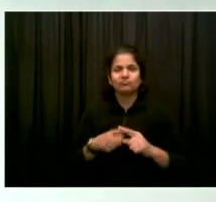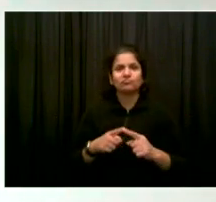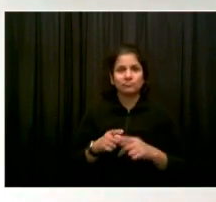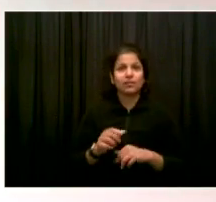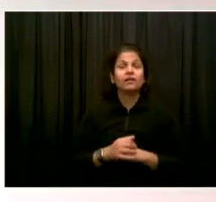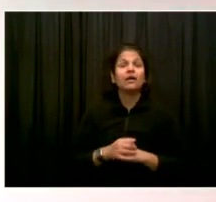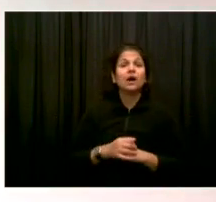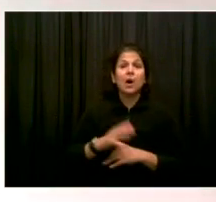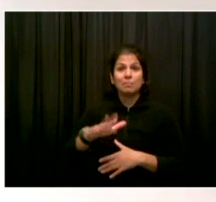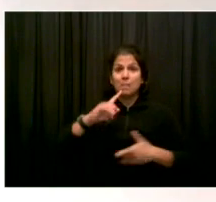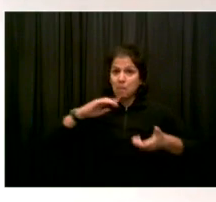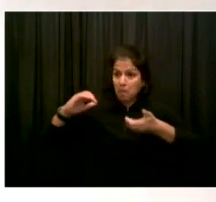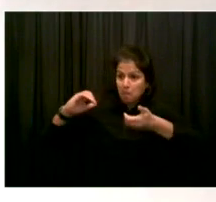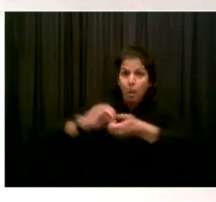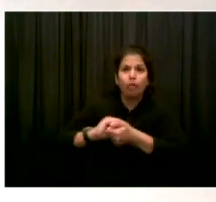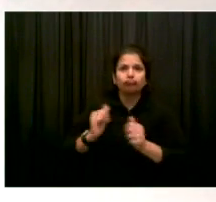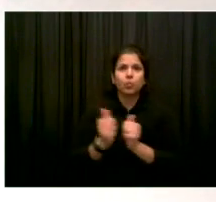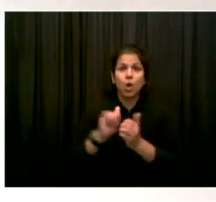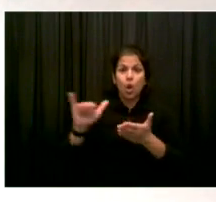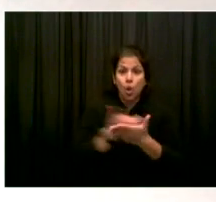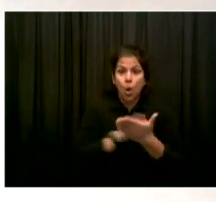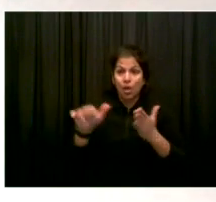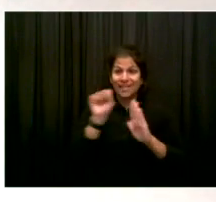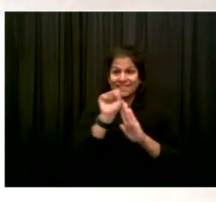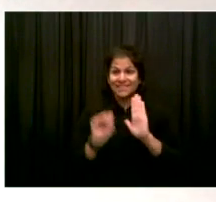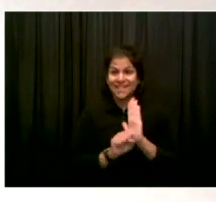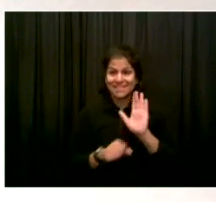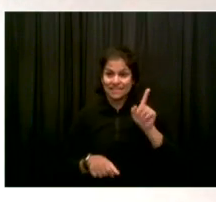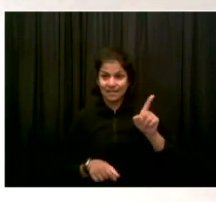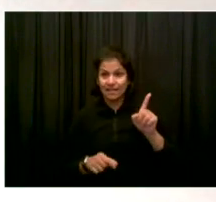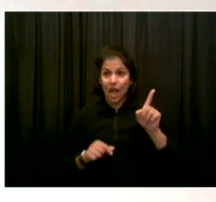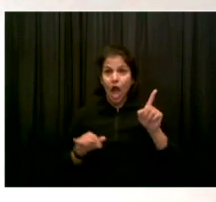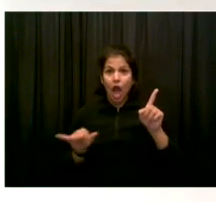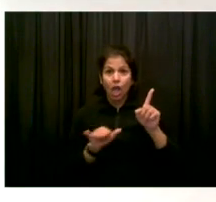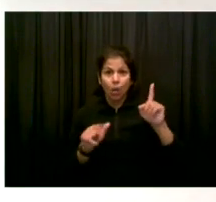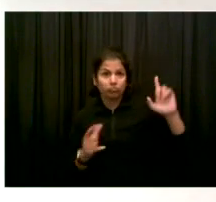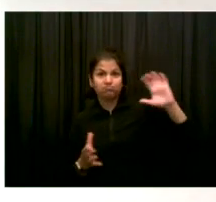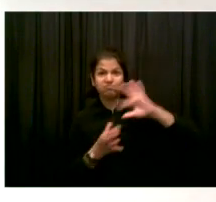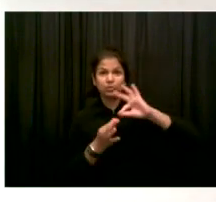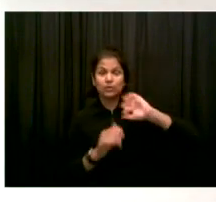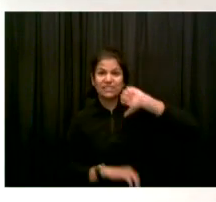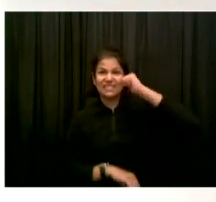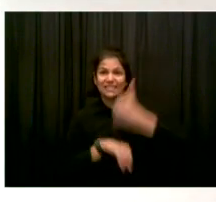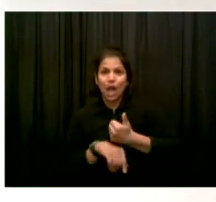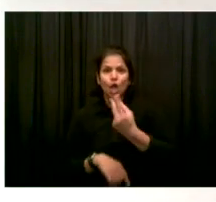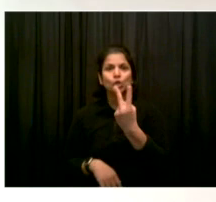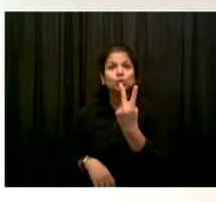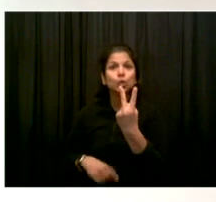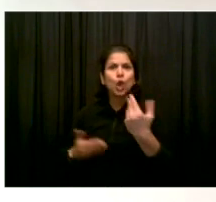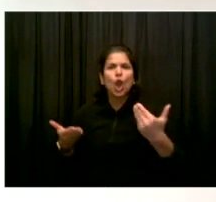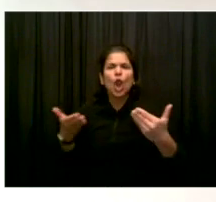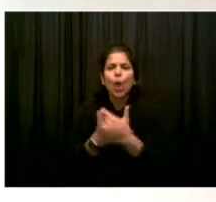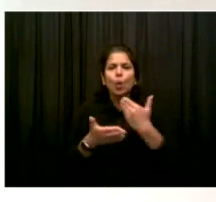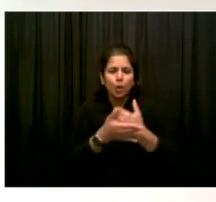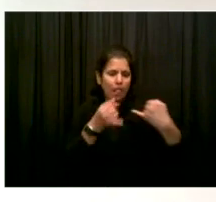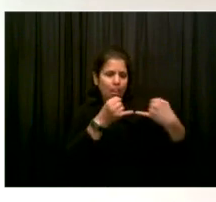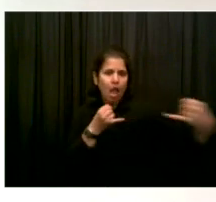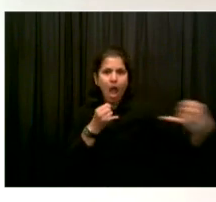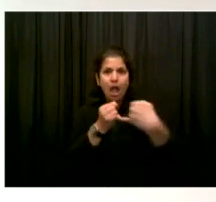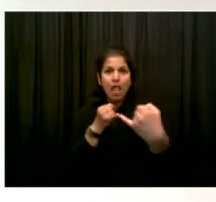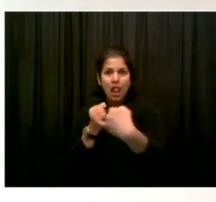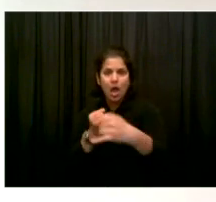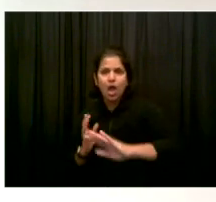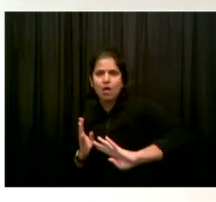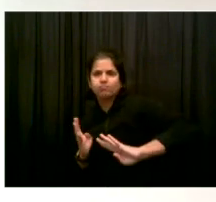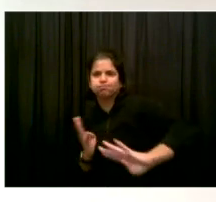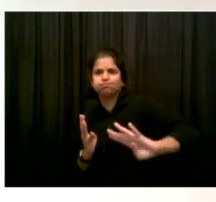of which is scheduled to be complete in 2025. So when that new transmission line that runs from New York City up into Quebec, it'll bring